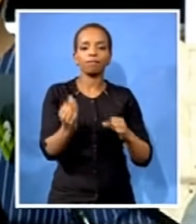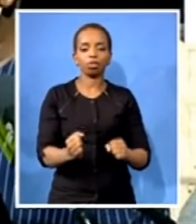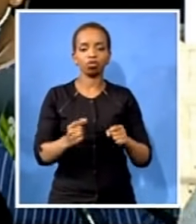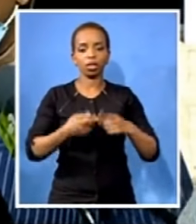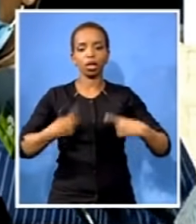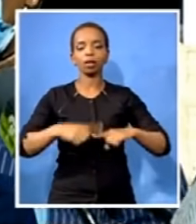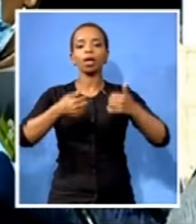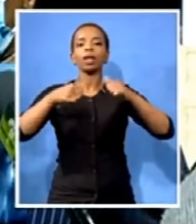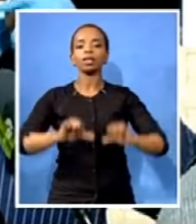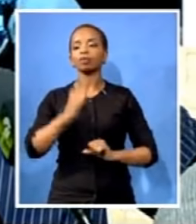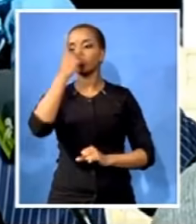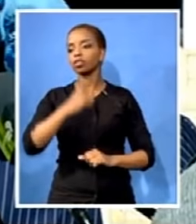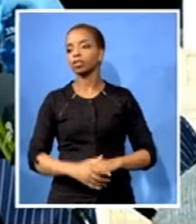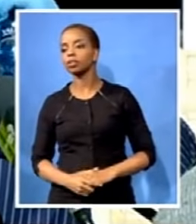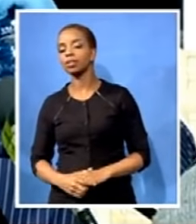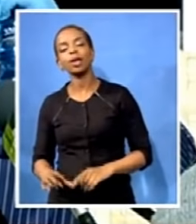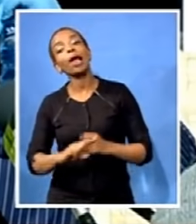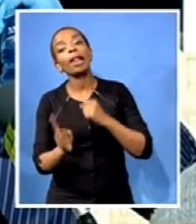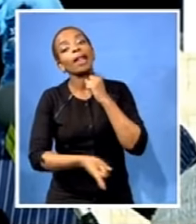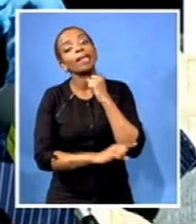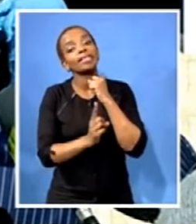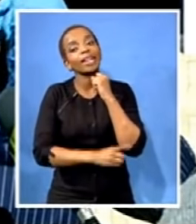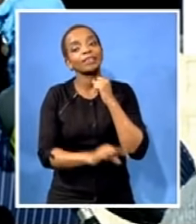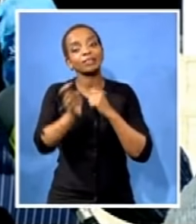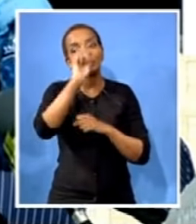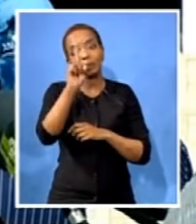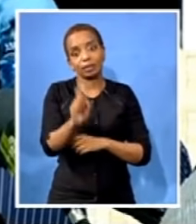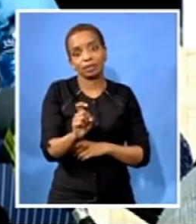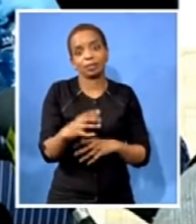ask that we swap, please, for time purposes. Minister